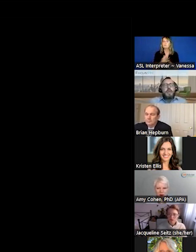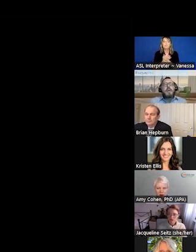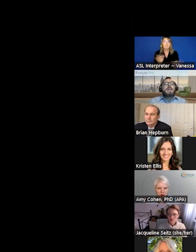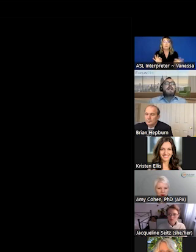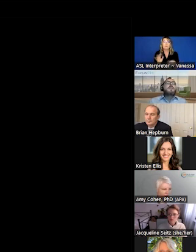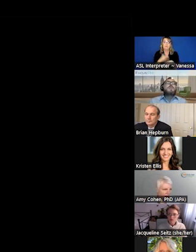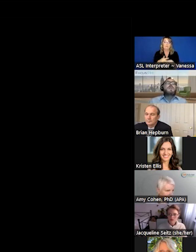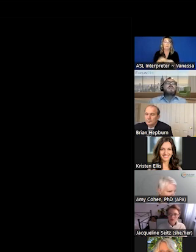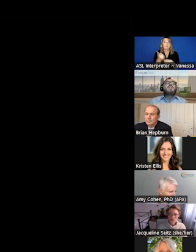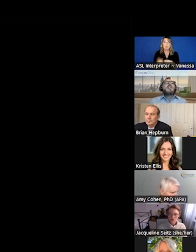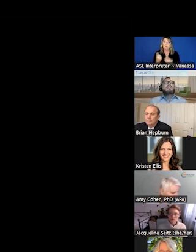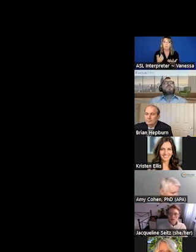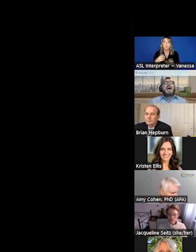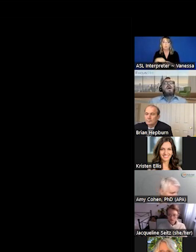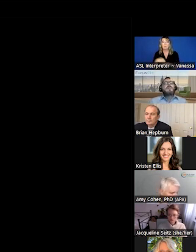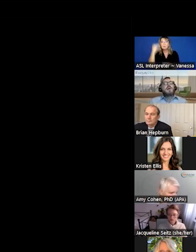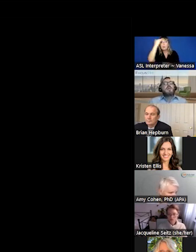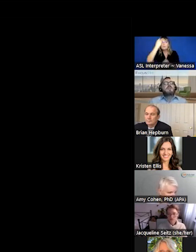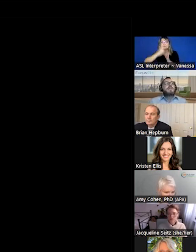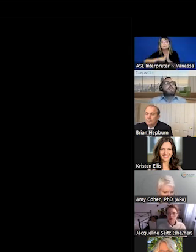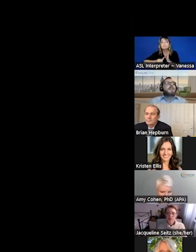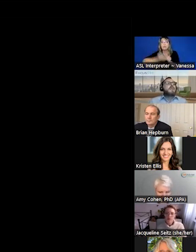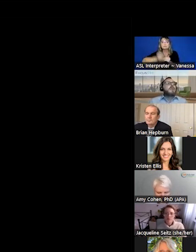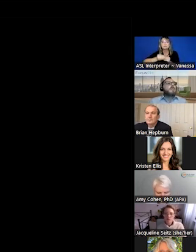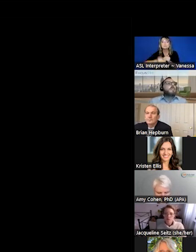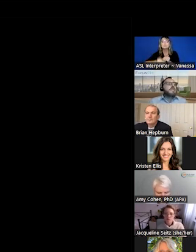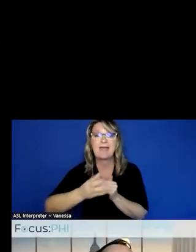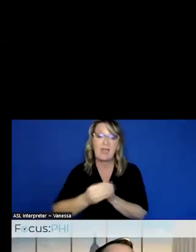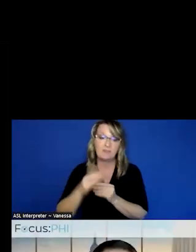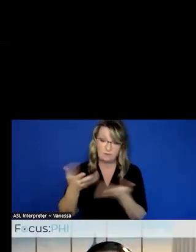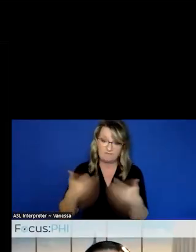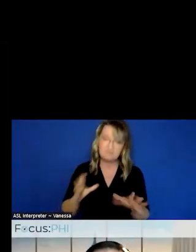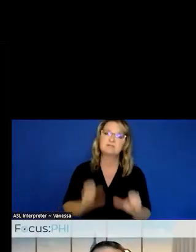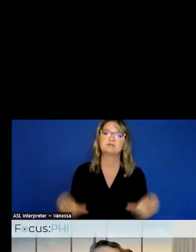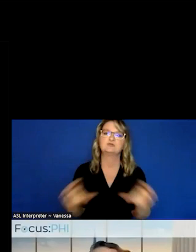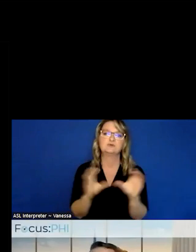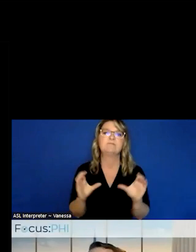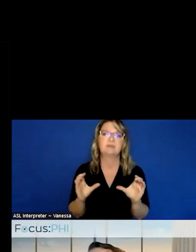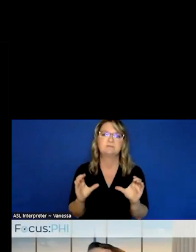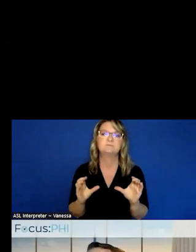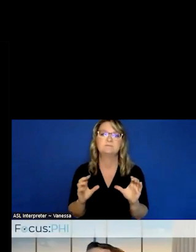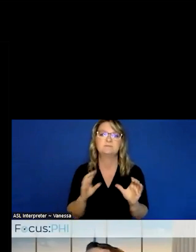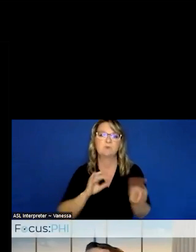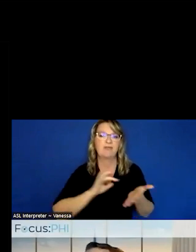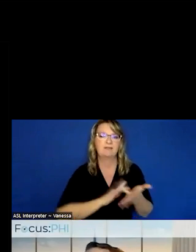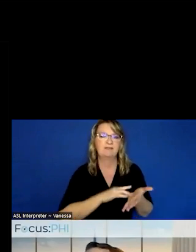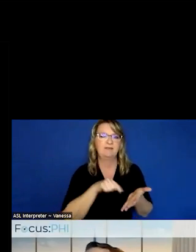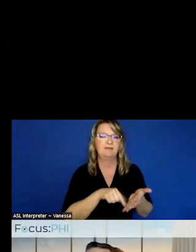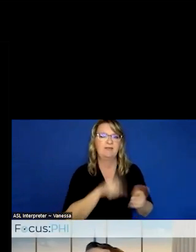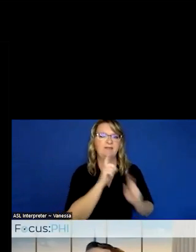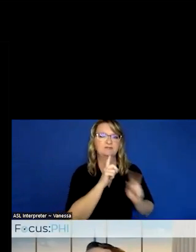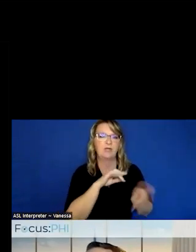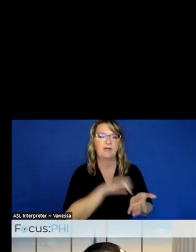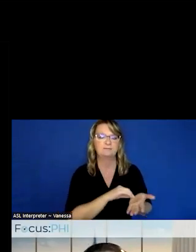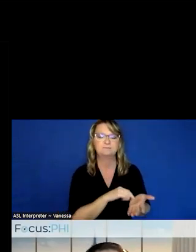to anyone, and they include knowledge checks throughout, as well as certificates of completion. So I'm going to put that link into the chat